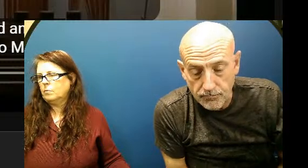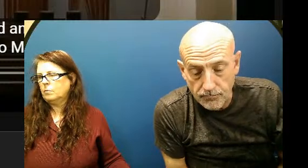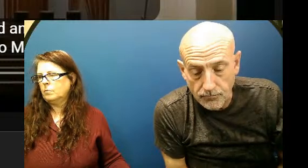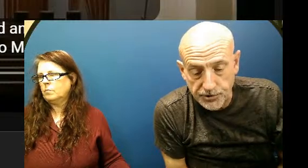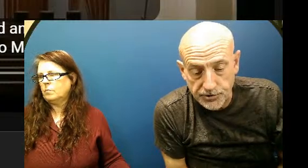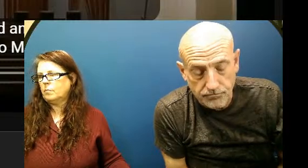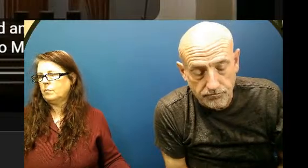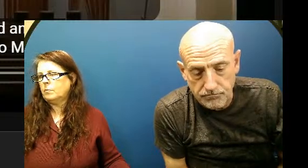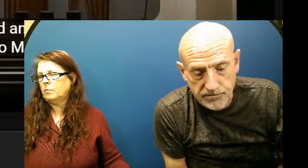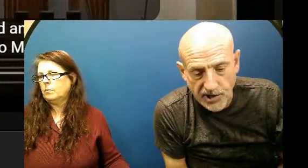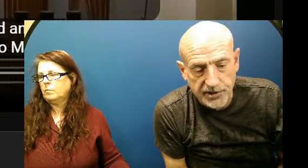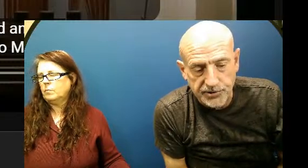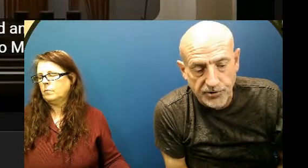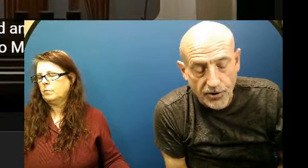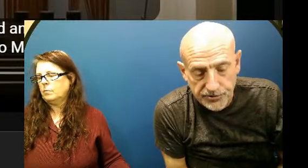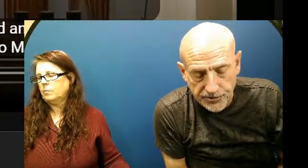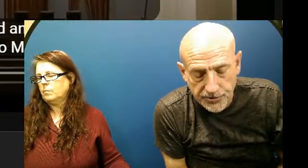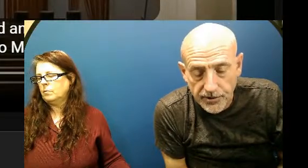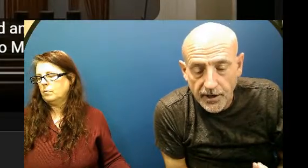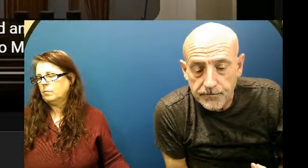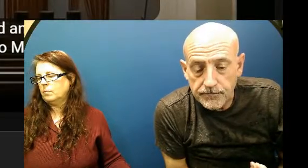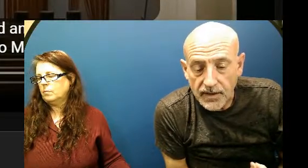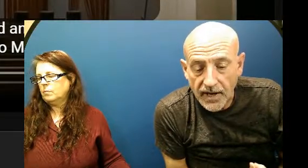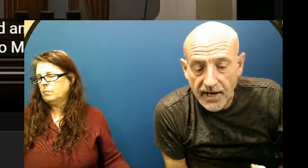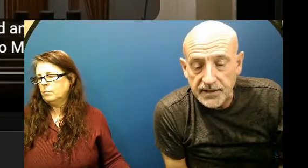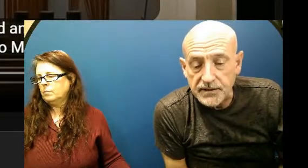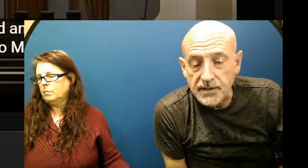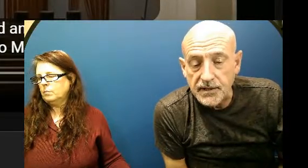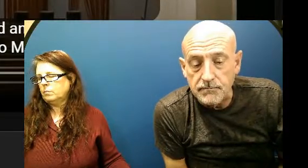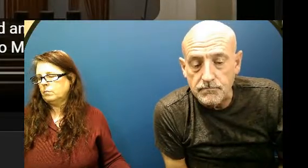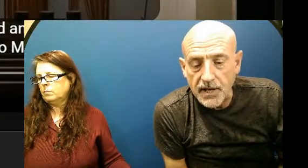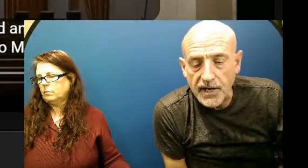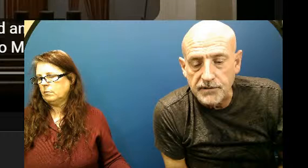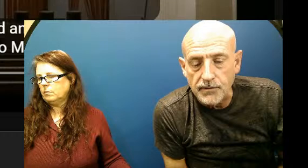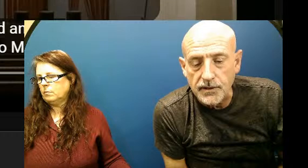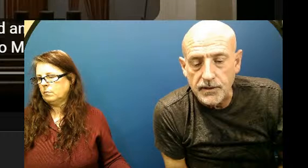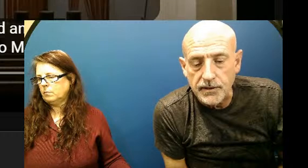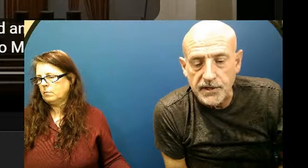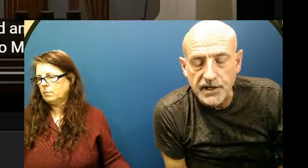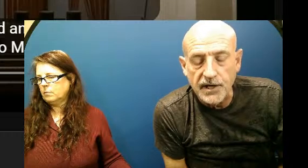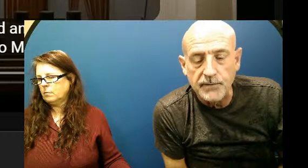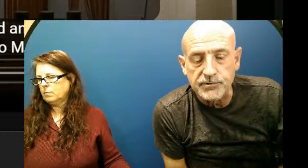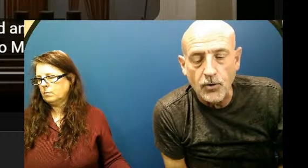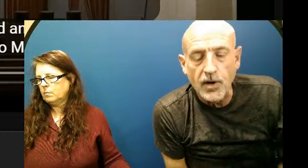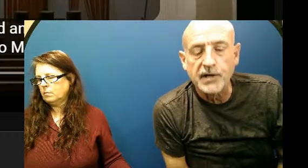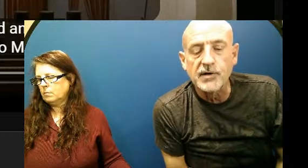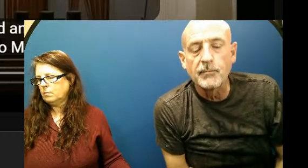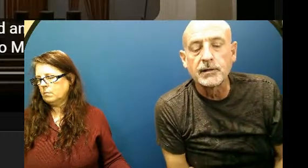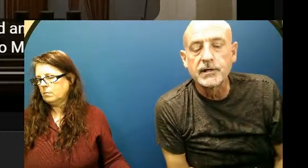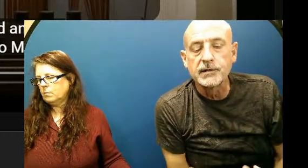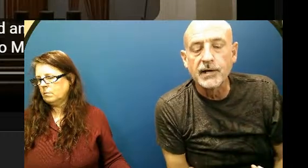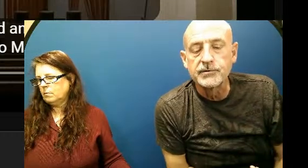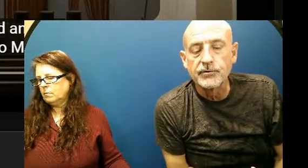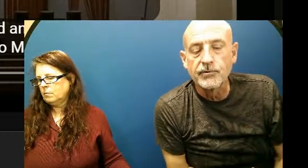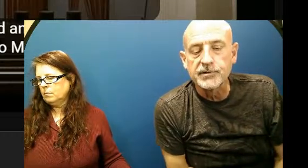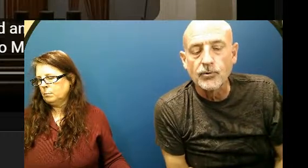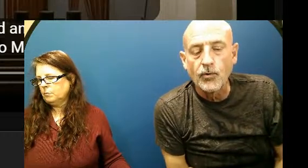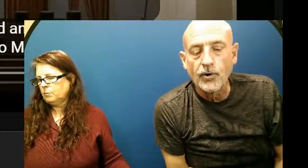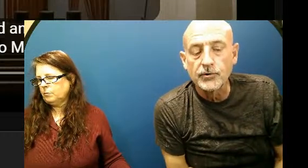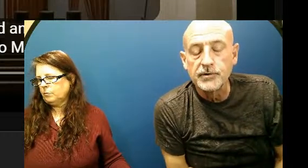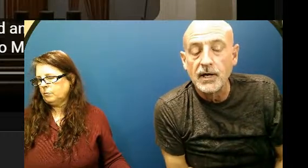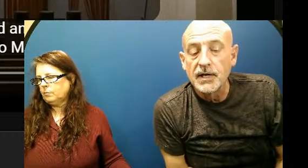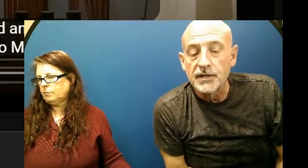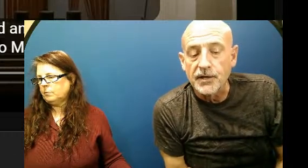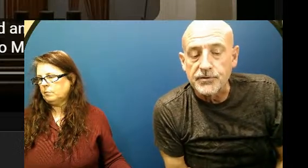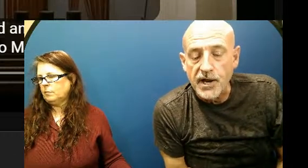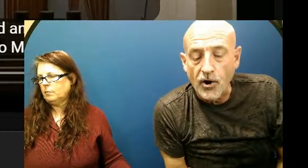game, which is China's strong suit, and getting them so economically connected to the rest of the